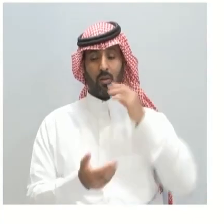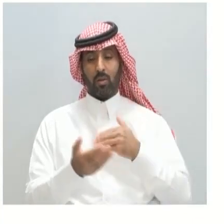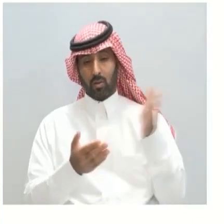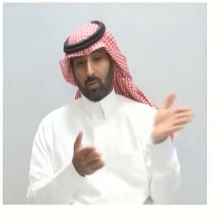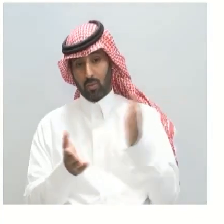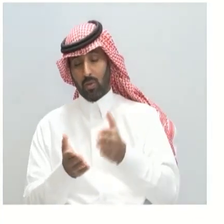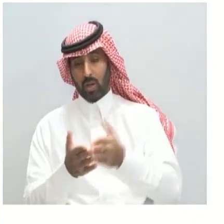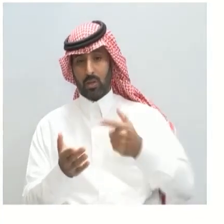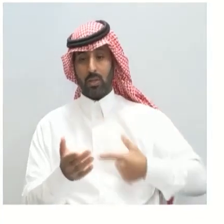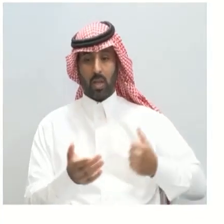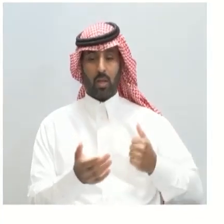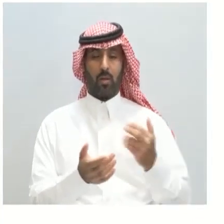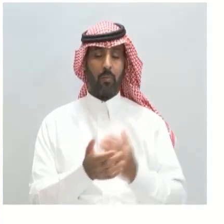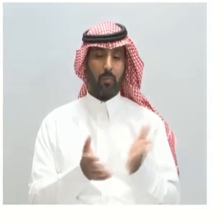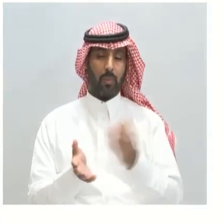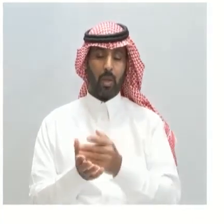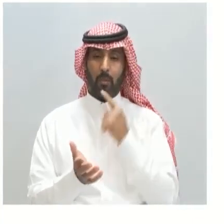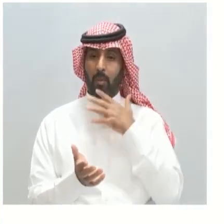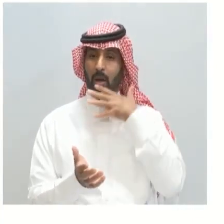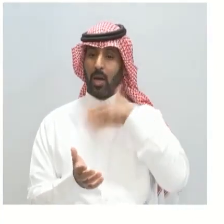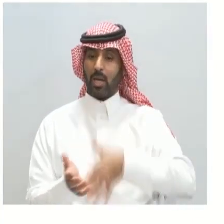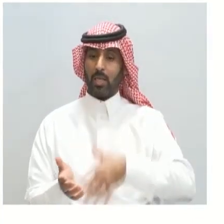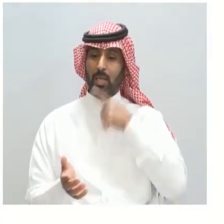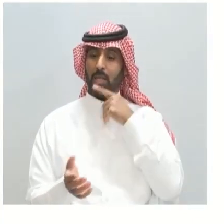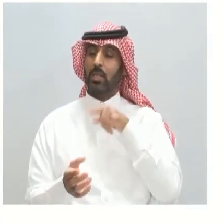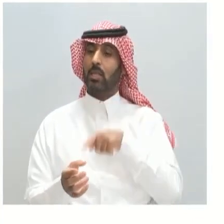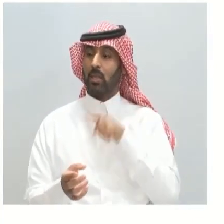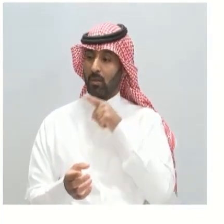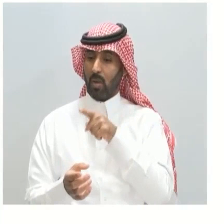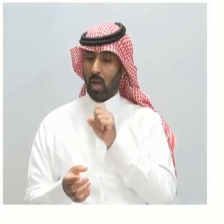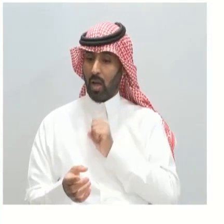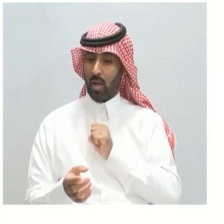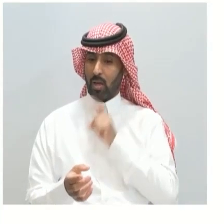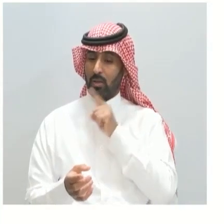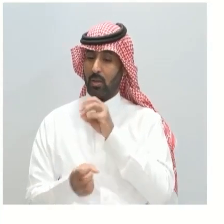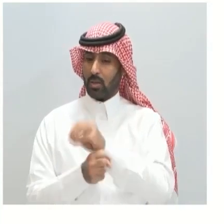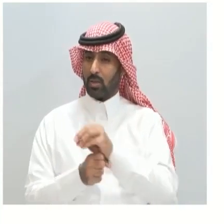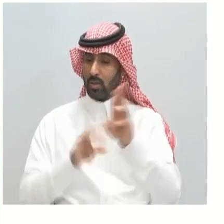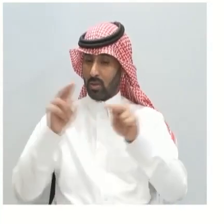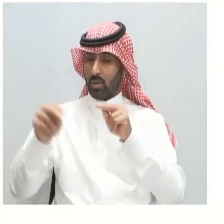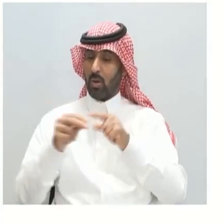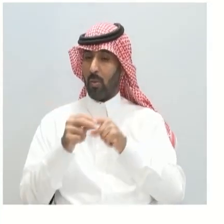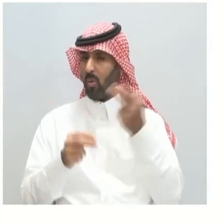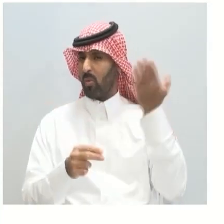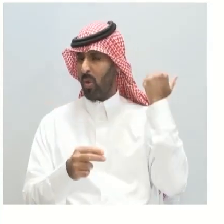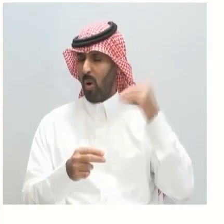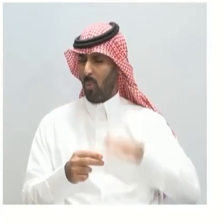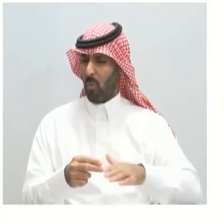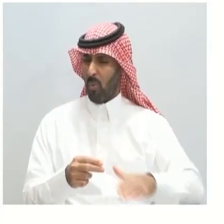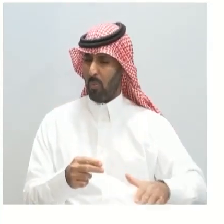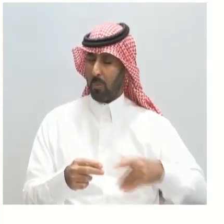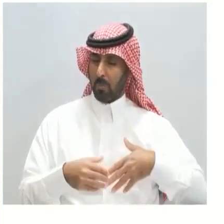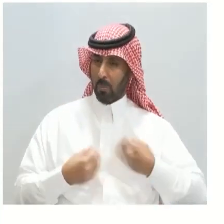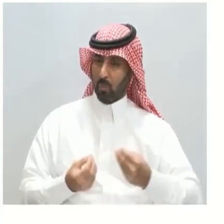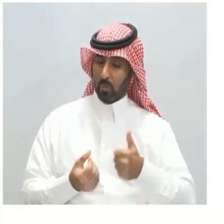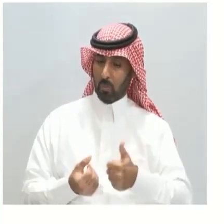nouns. Let's see the examples here. My grandfather's stories about his childhood are amusing. So this is the